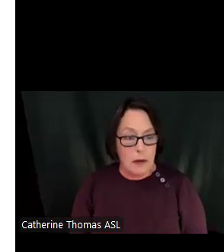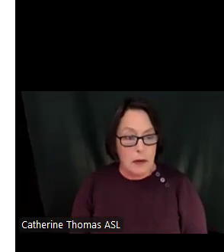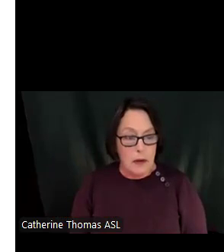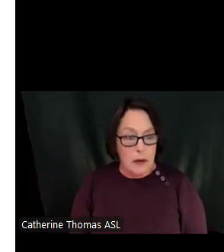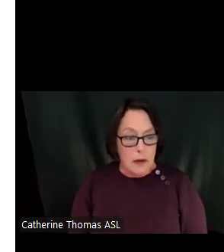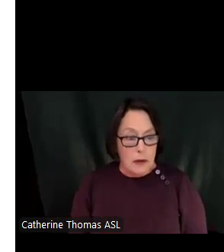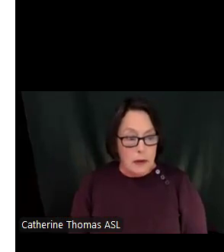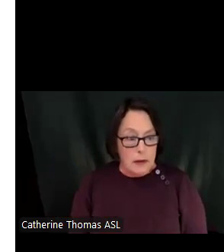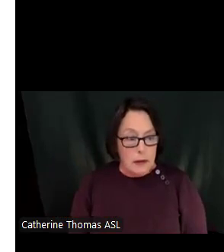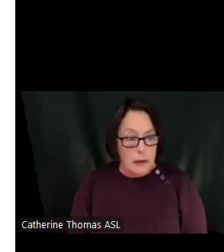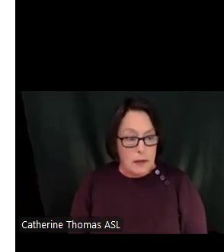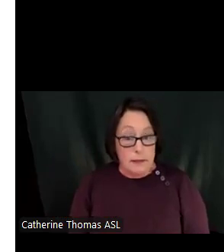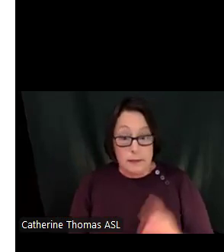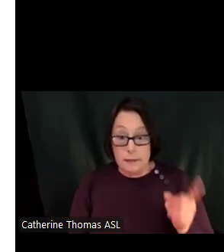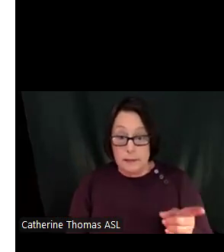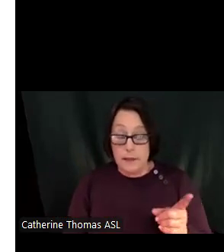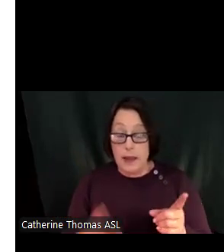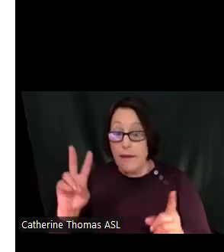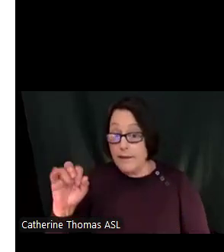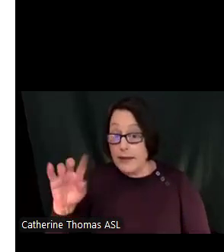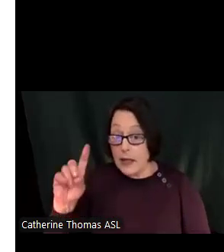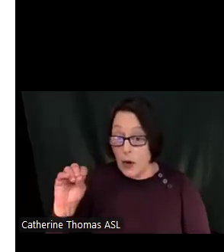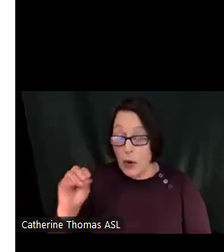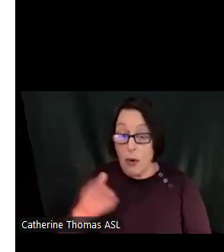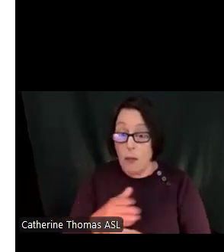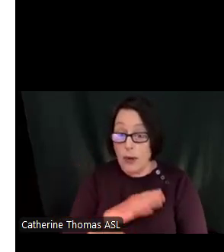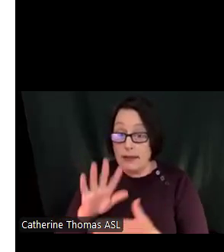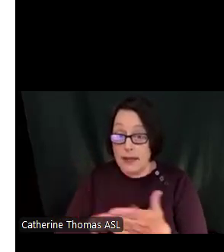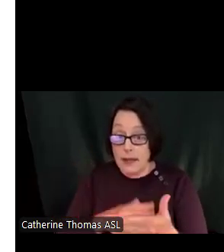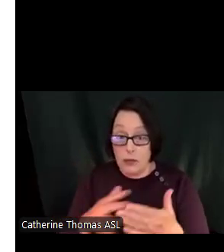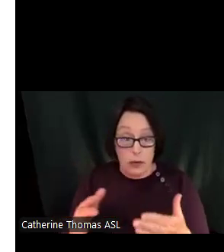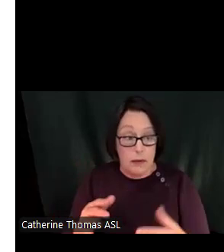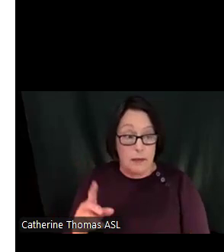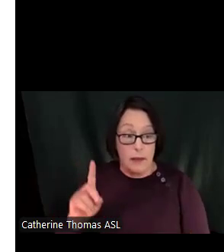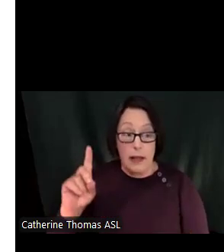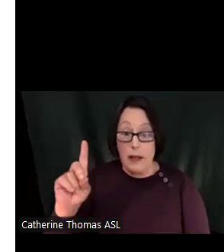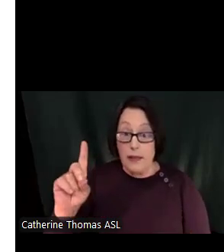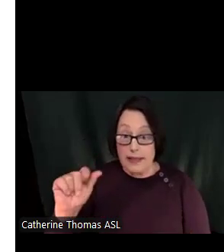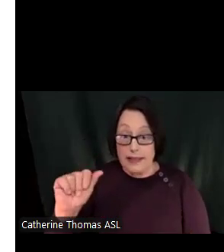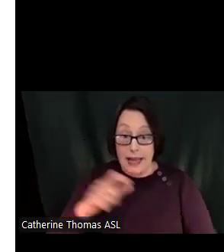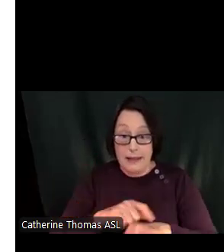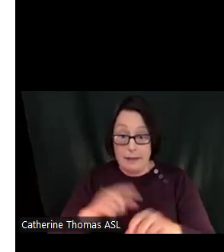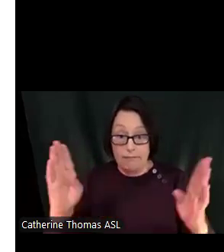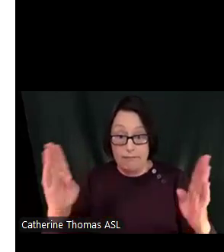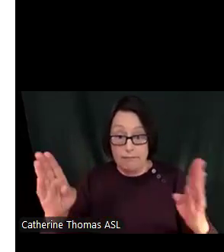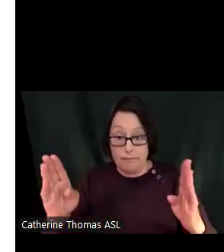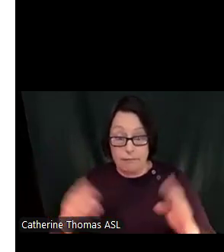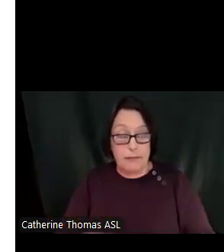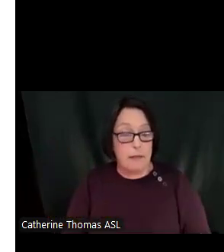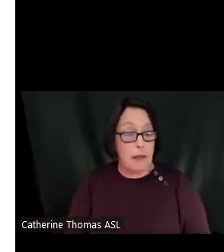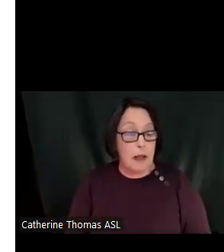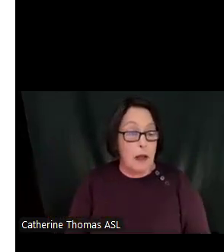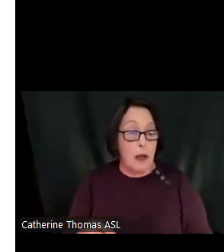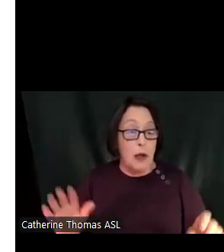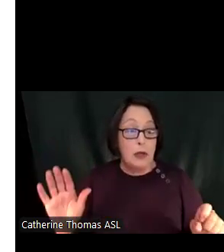So here we've selected video pre-scheduled, our date span, the total